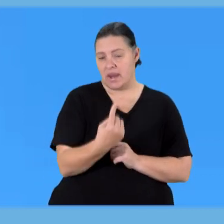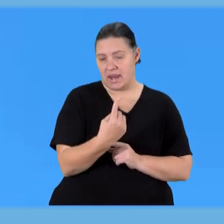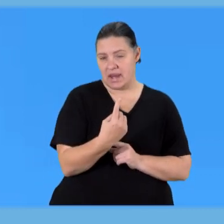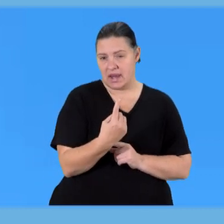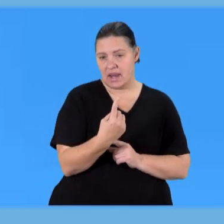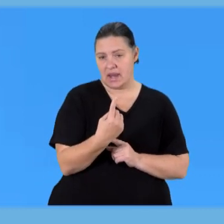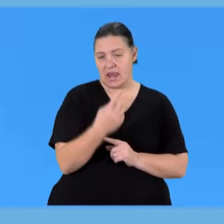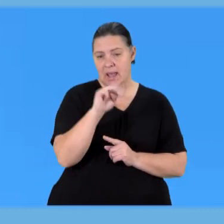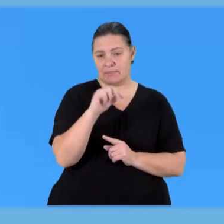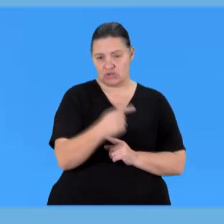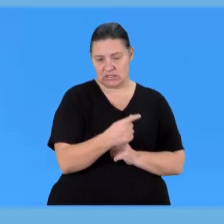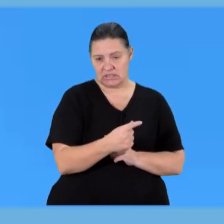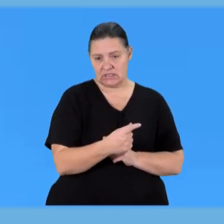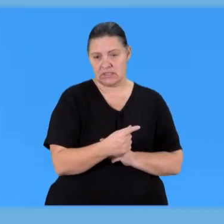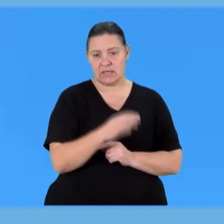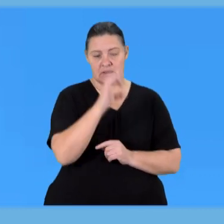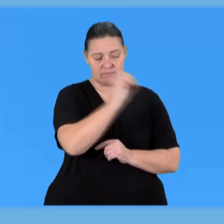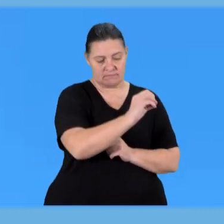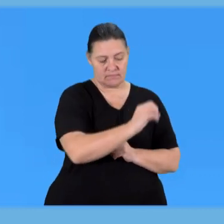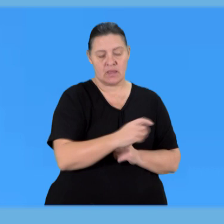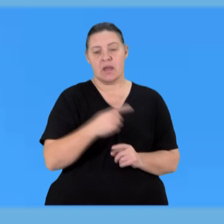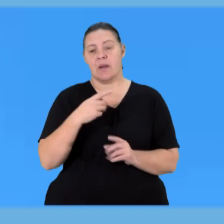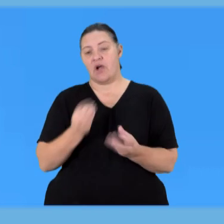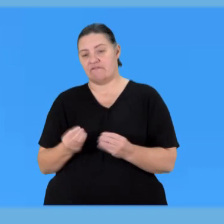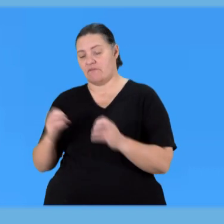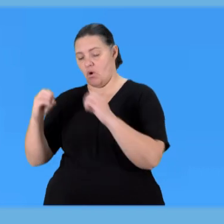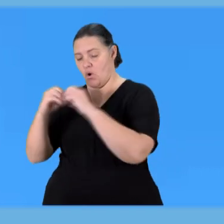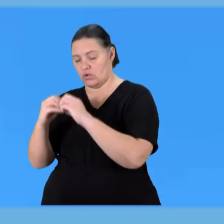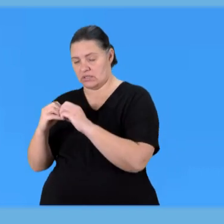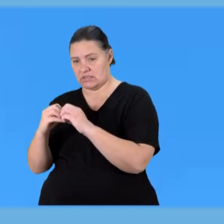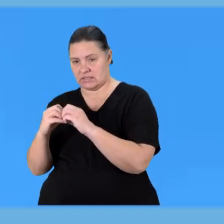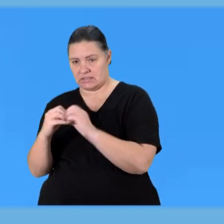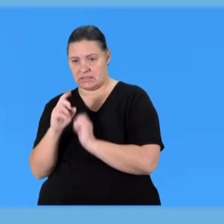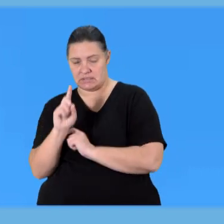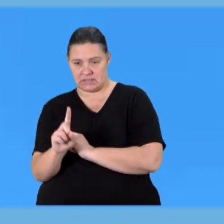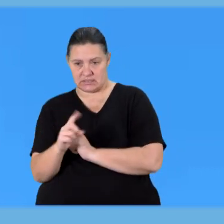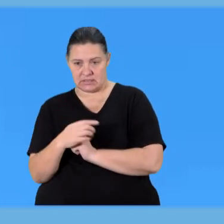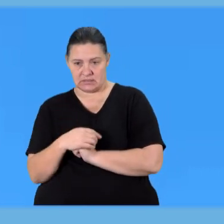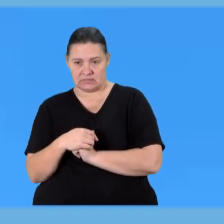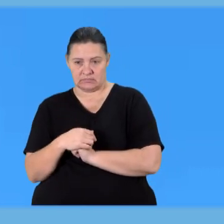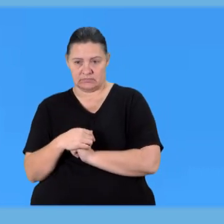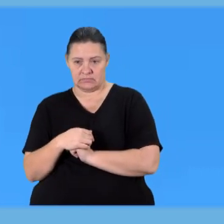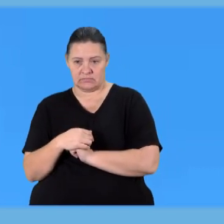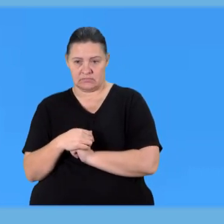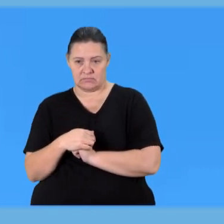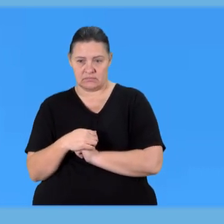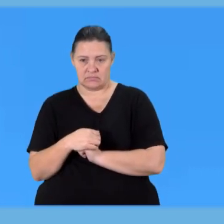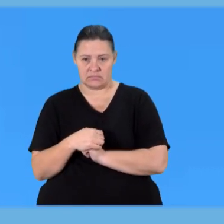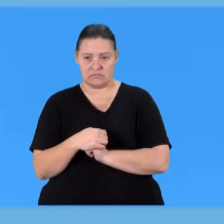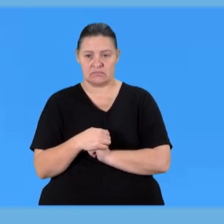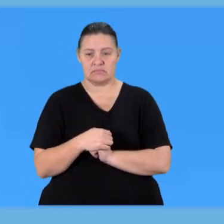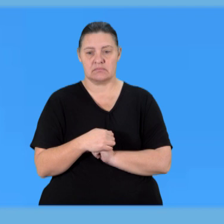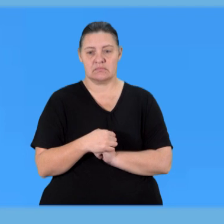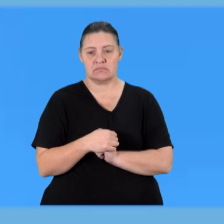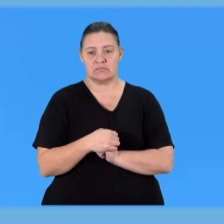magnesium reacting with 2 oxygen. So we're just going to shade them to show